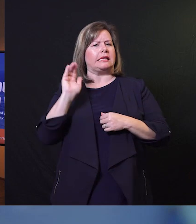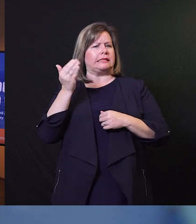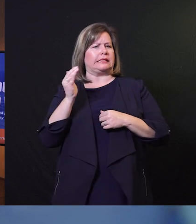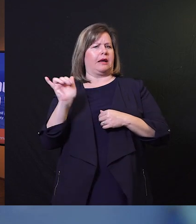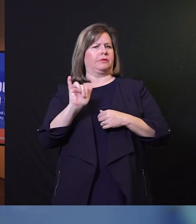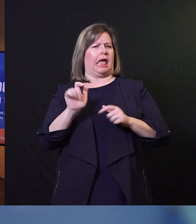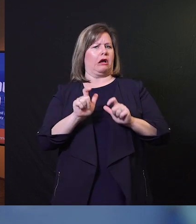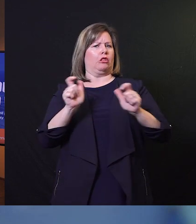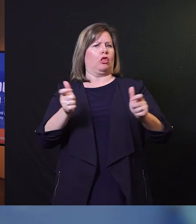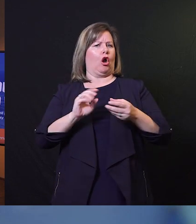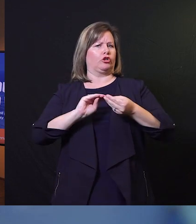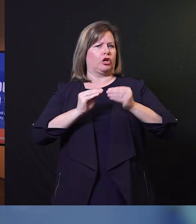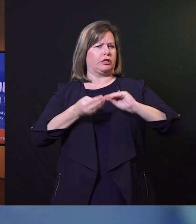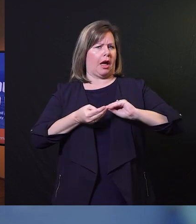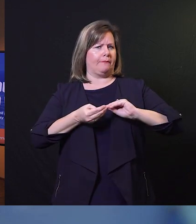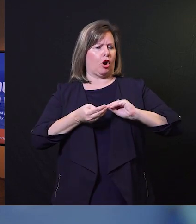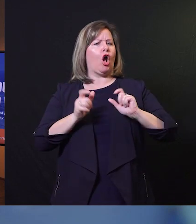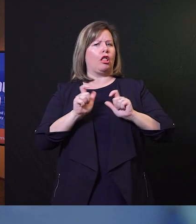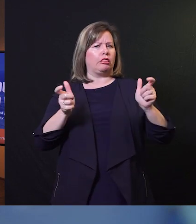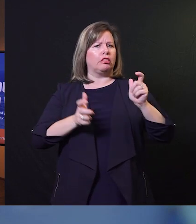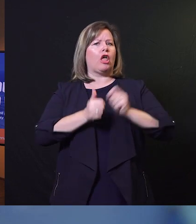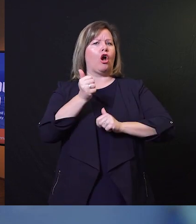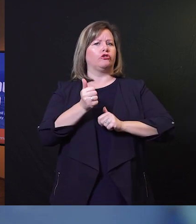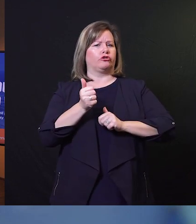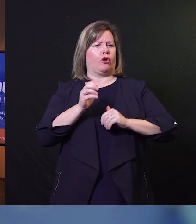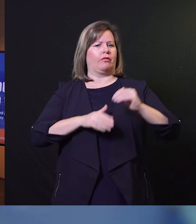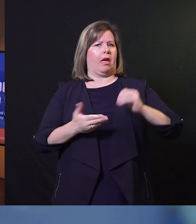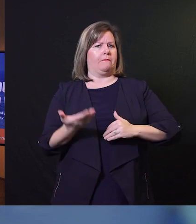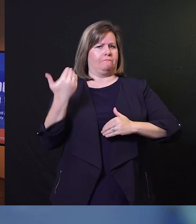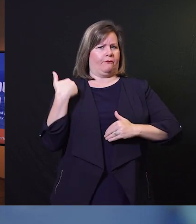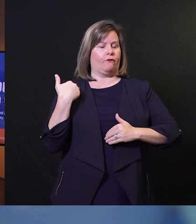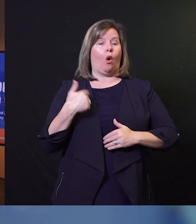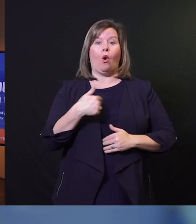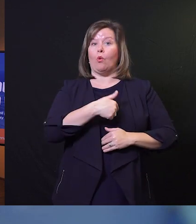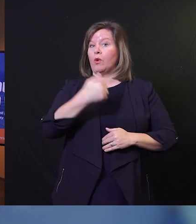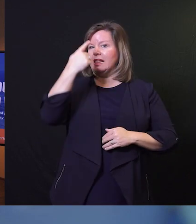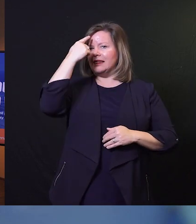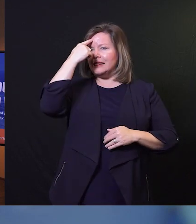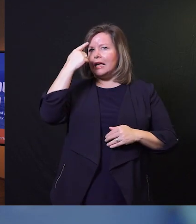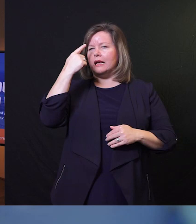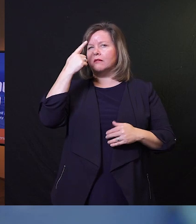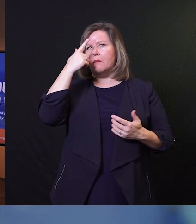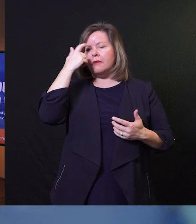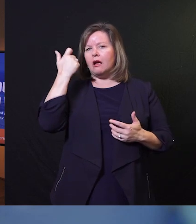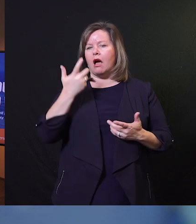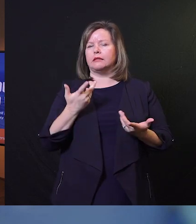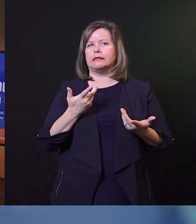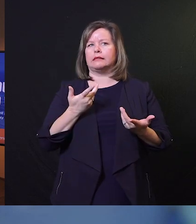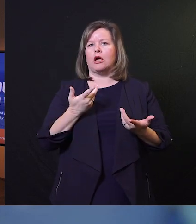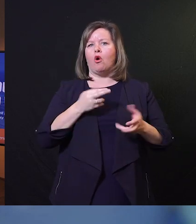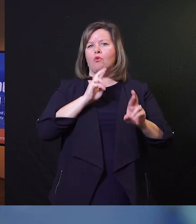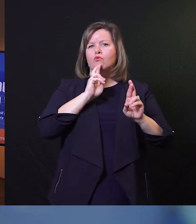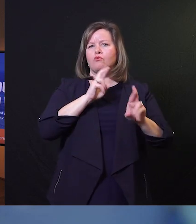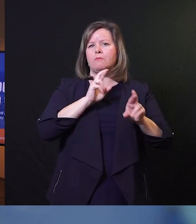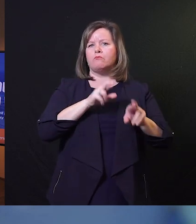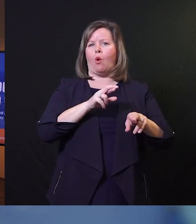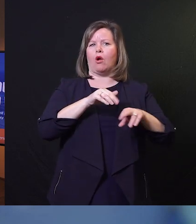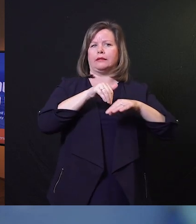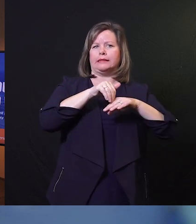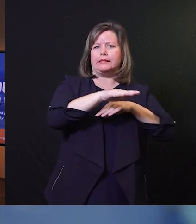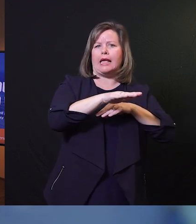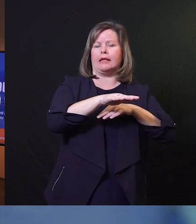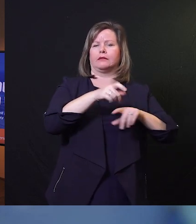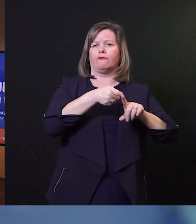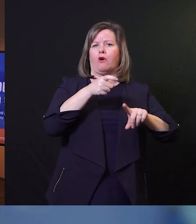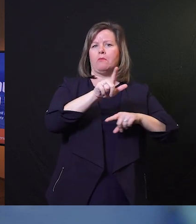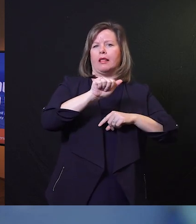large number. It's larger than the numbers we've had in the past few days. We think that's because of the way the reports are being sent to us from